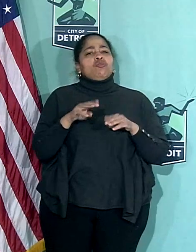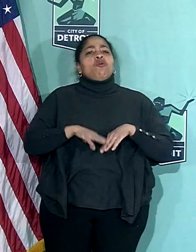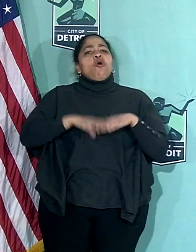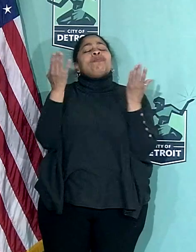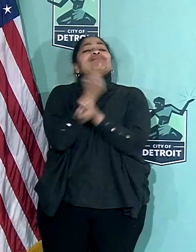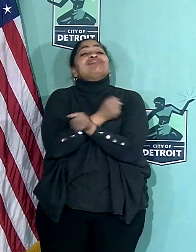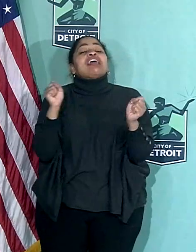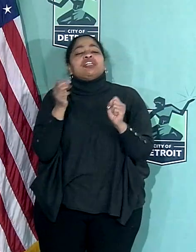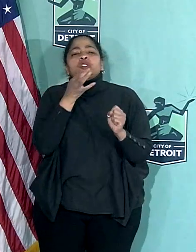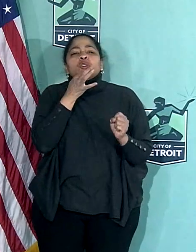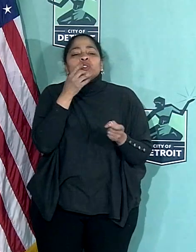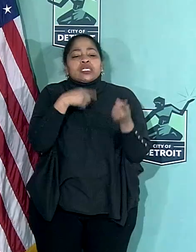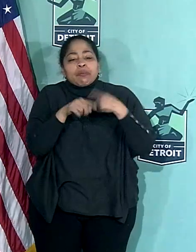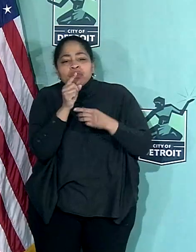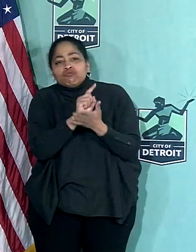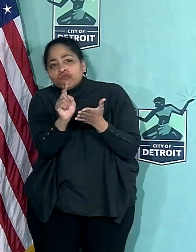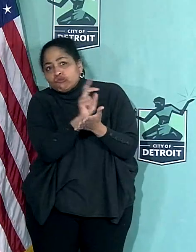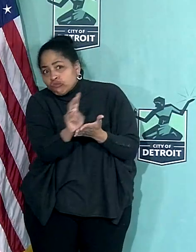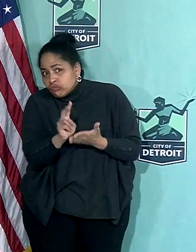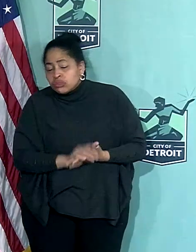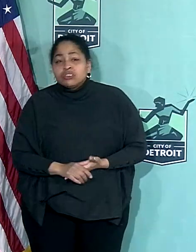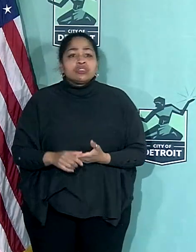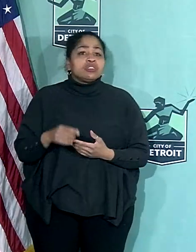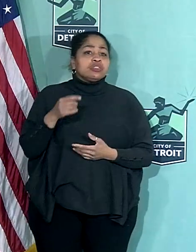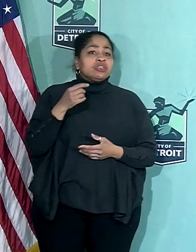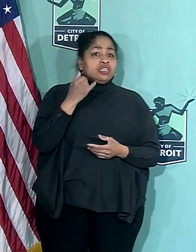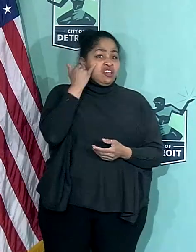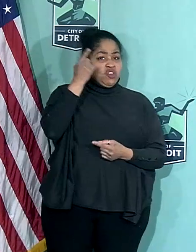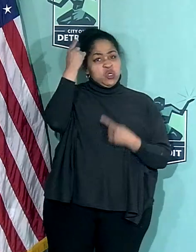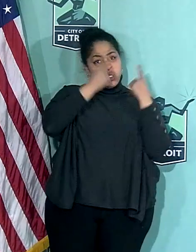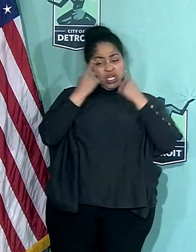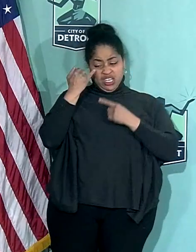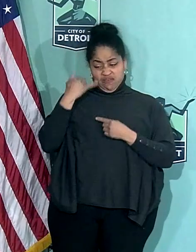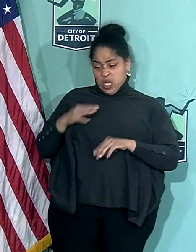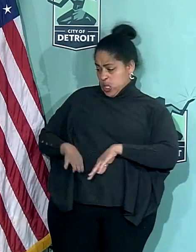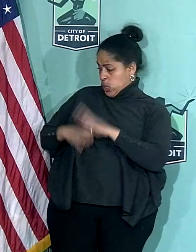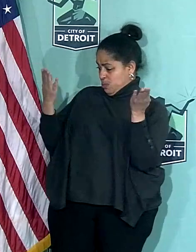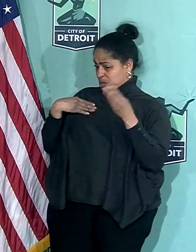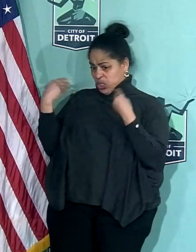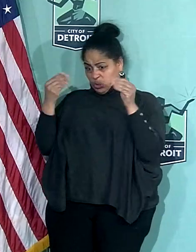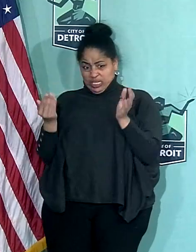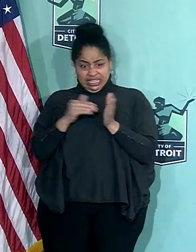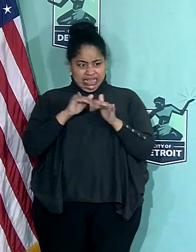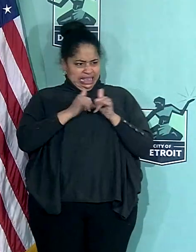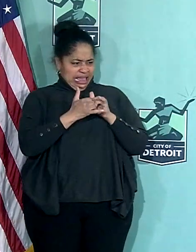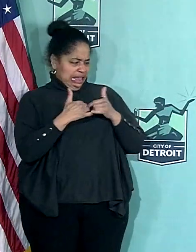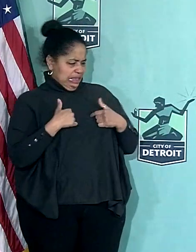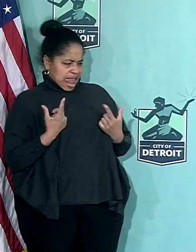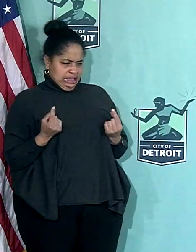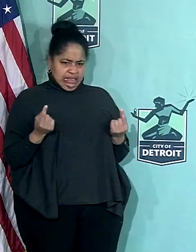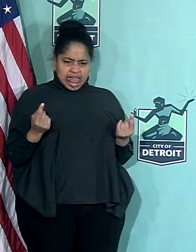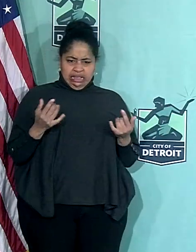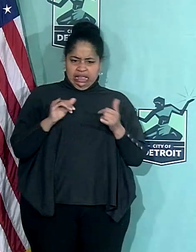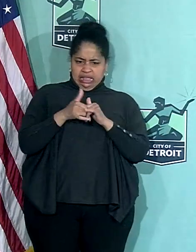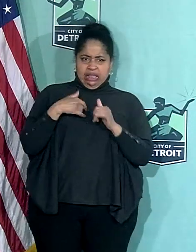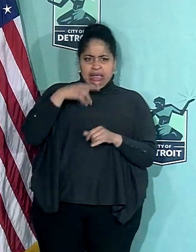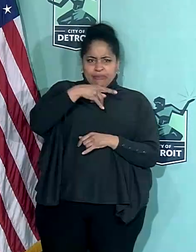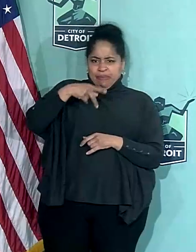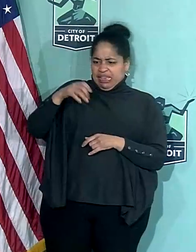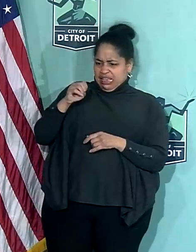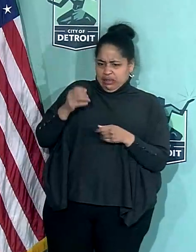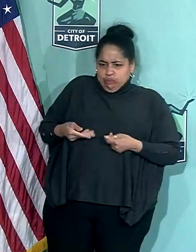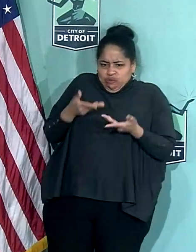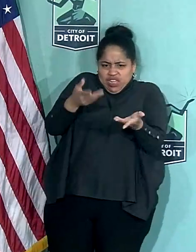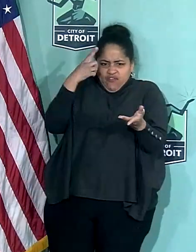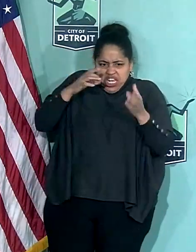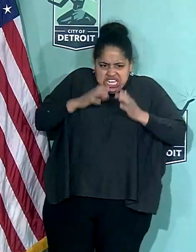few weeks. And so if you're starting to wonder, if I reopen, will I have the PPE in order to protect